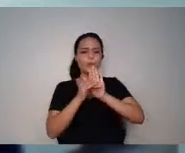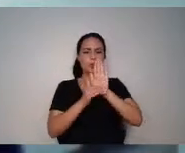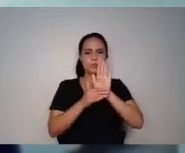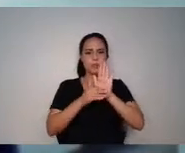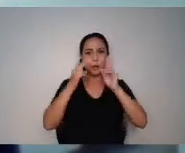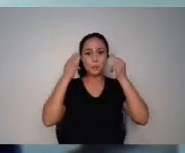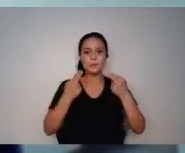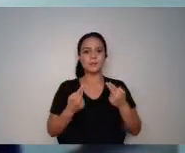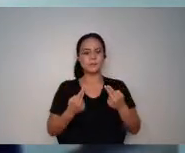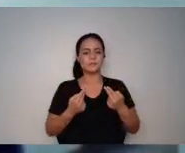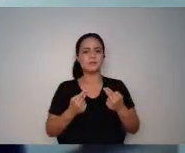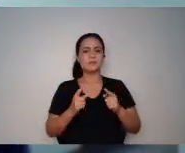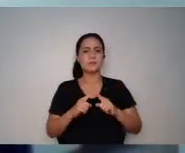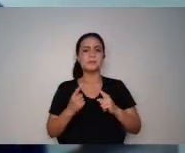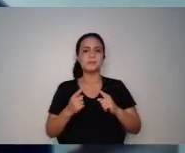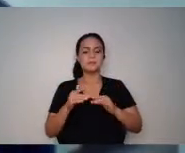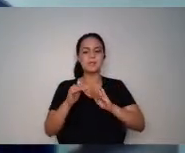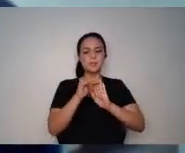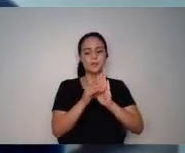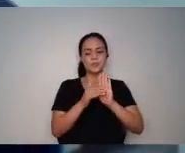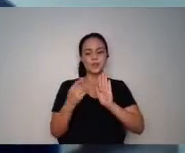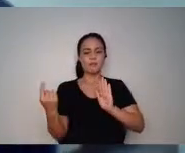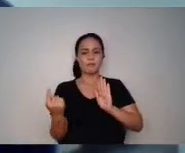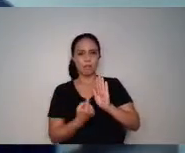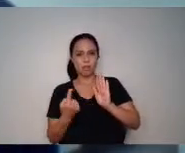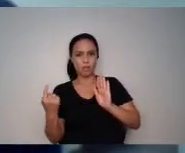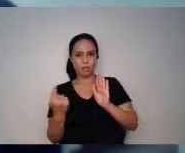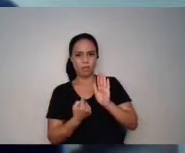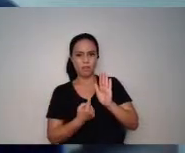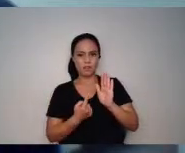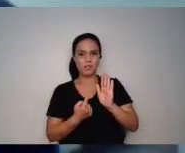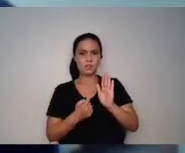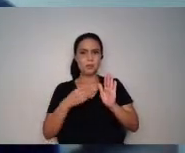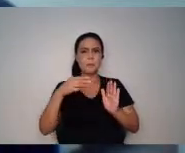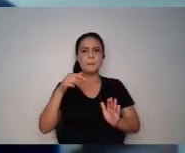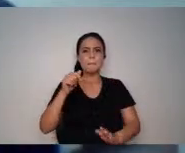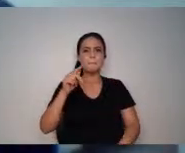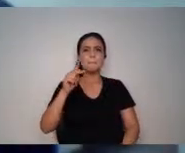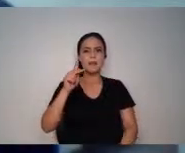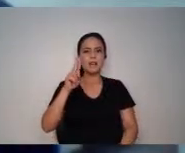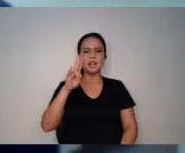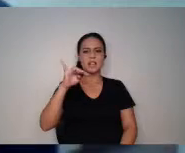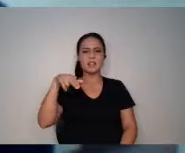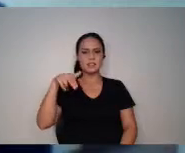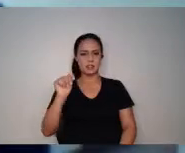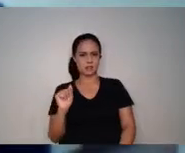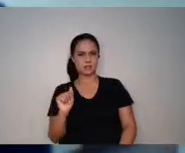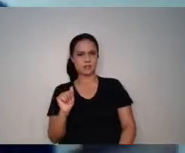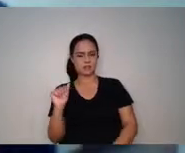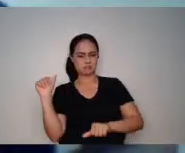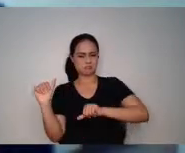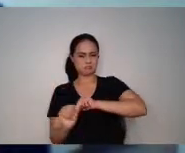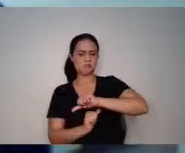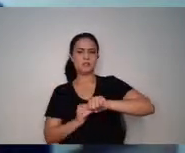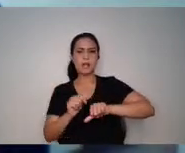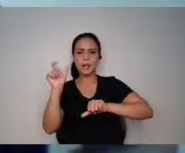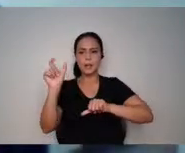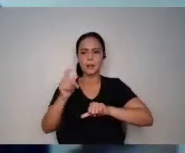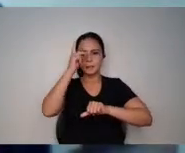related to AI, only when it's in relation to a decision made by a